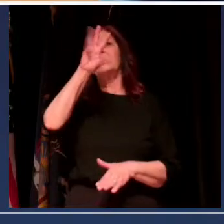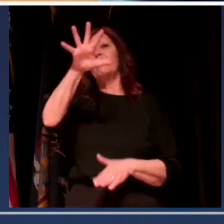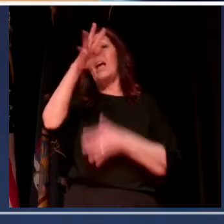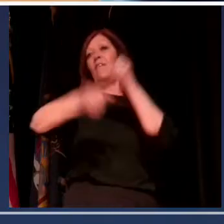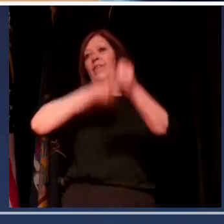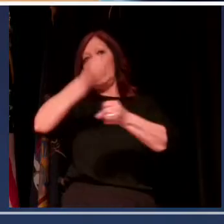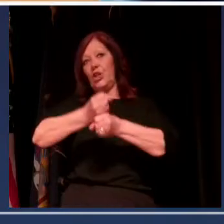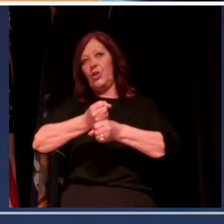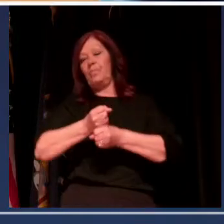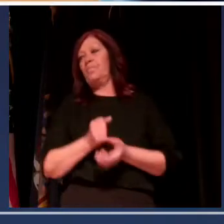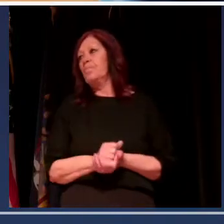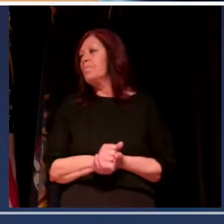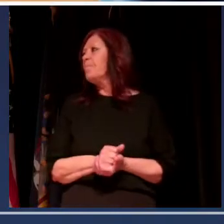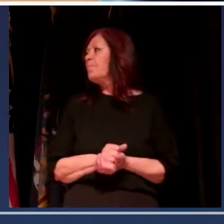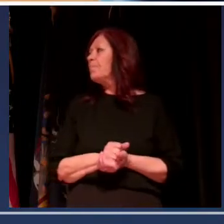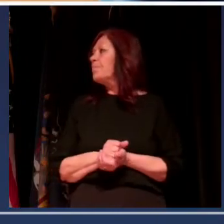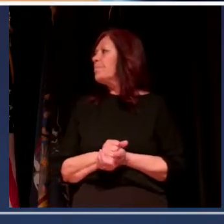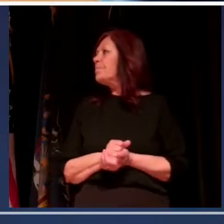Thank you.